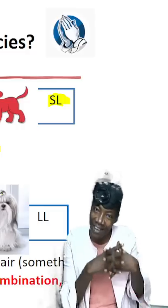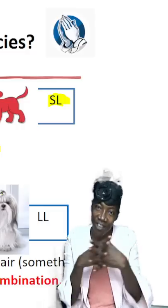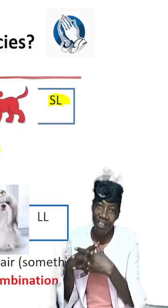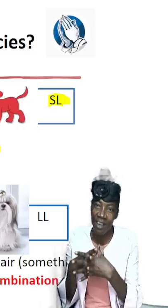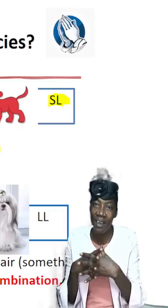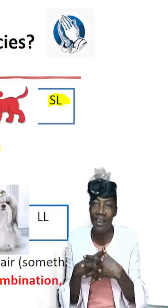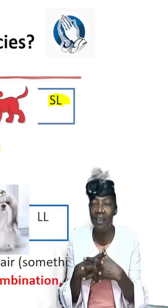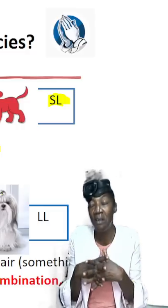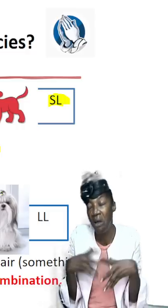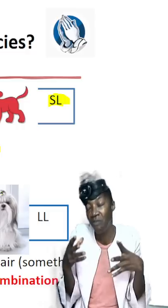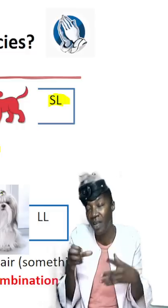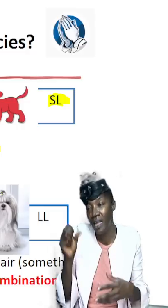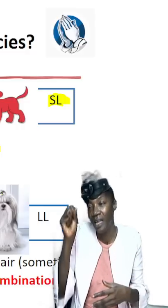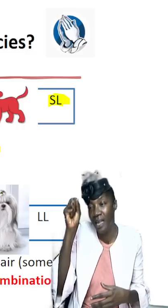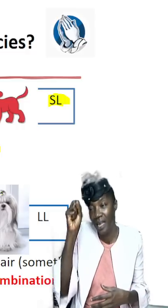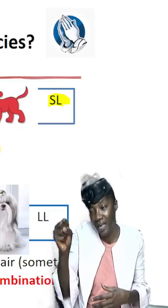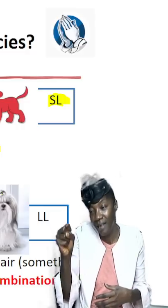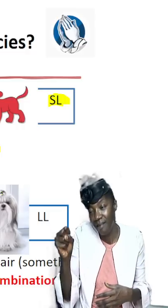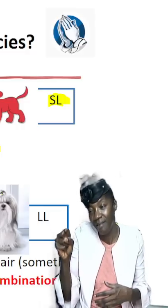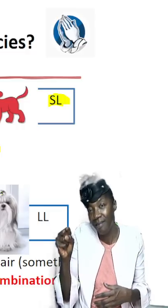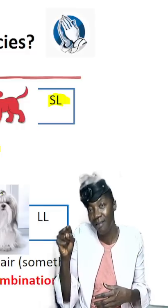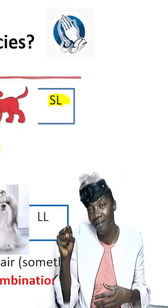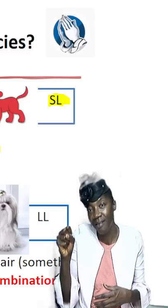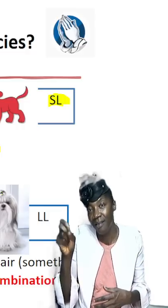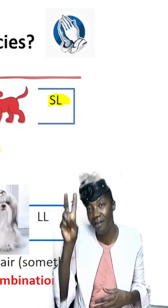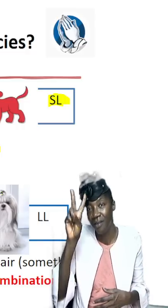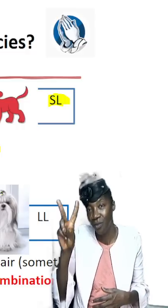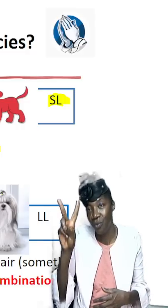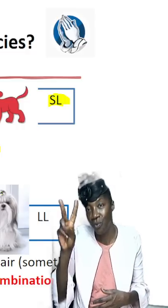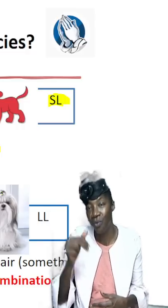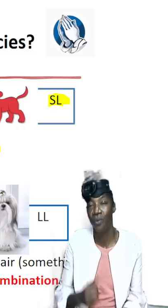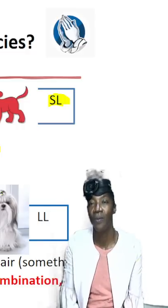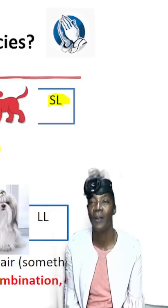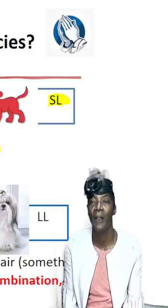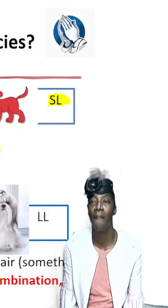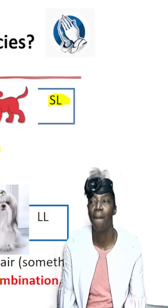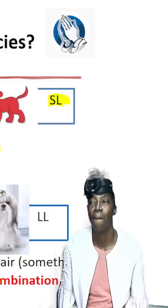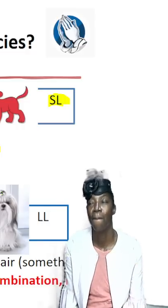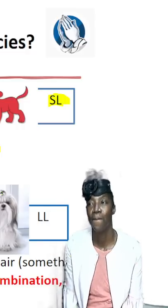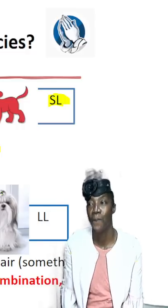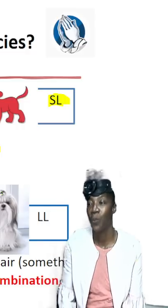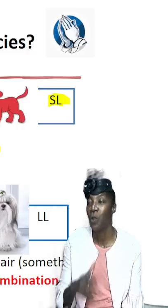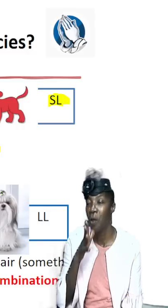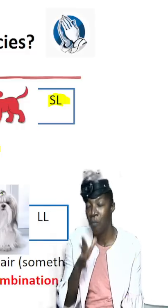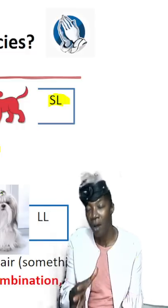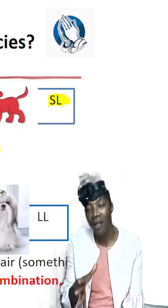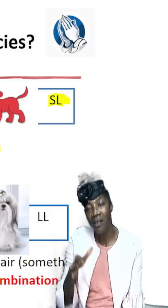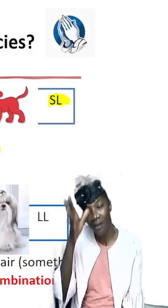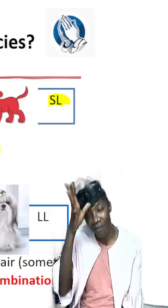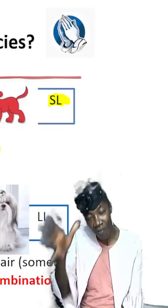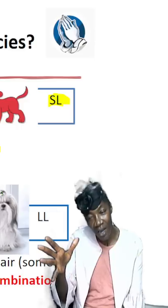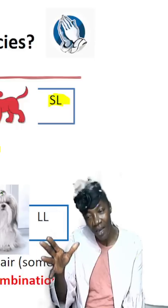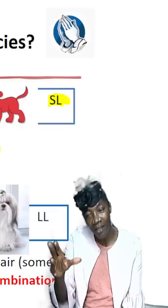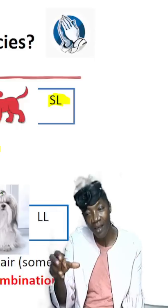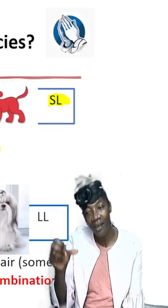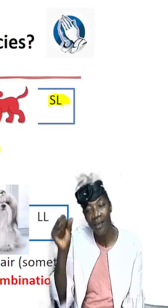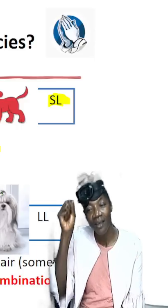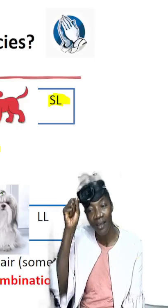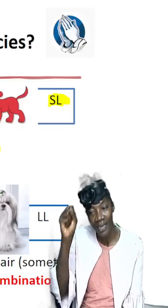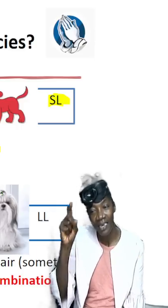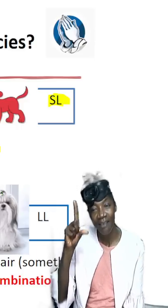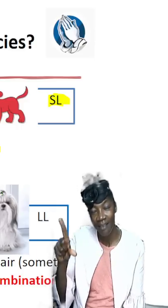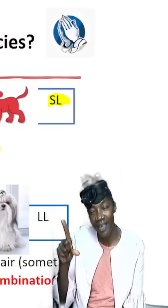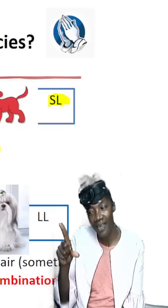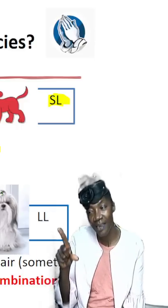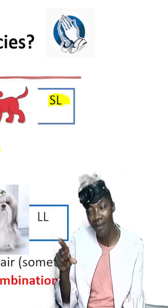of a S and a S, because you can't have that, remember, no, you know, it's mommy and daddy have S gene and L gene, both of them. So you can